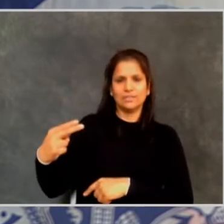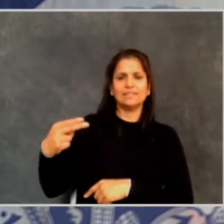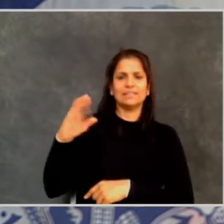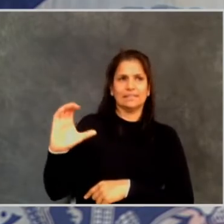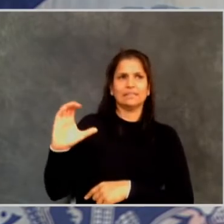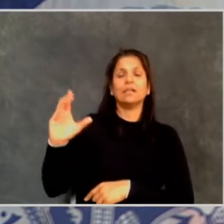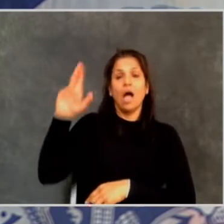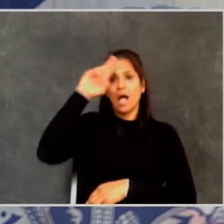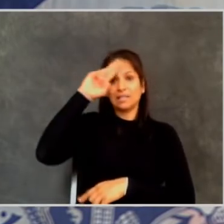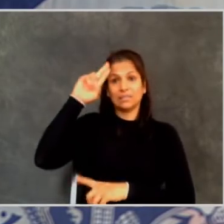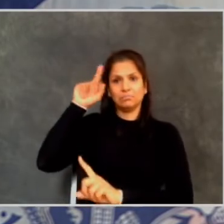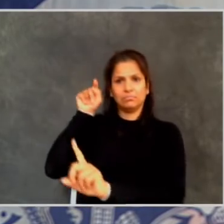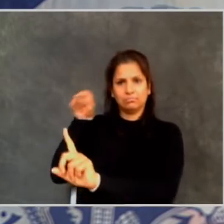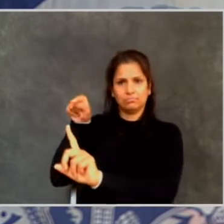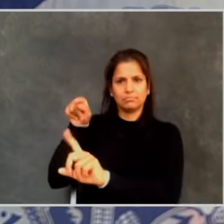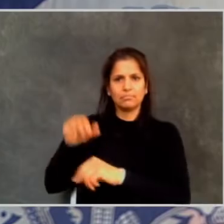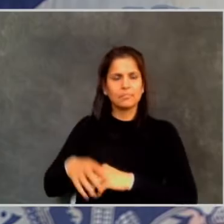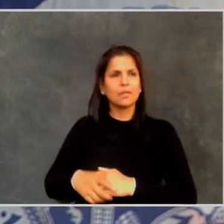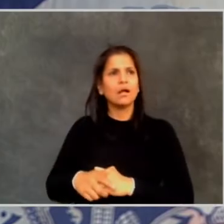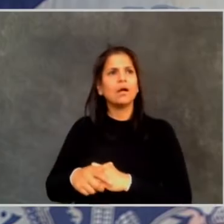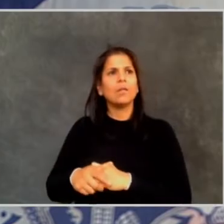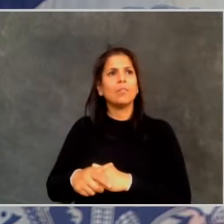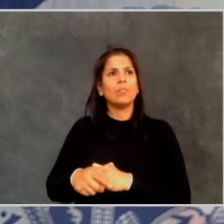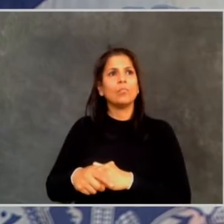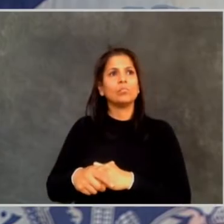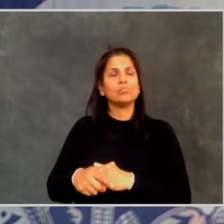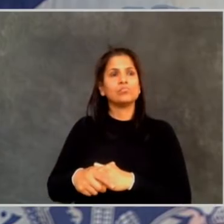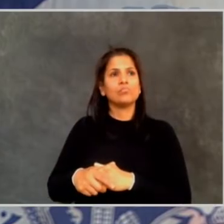that are presumably related to coronavirus,